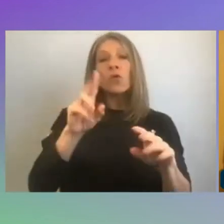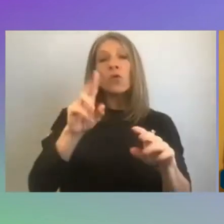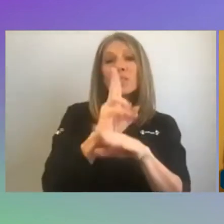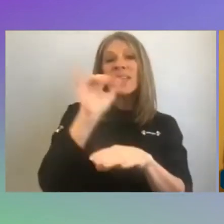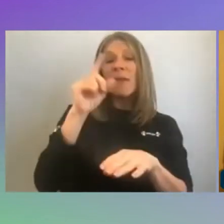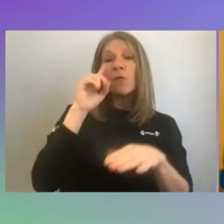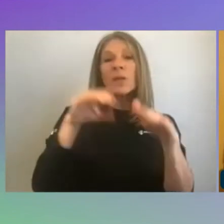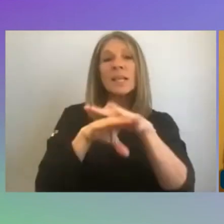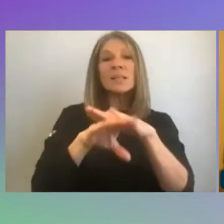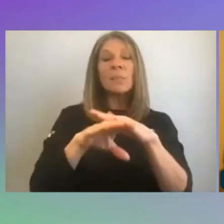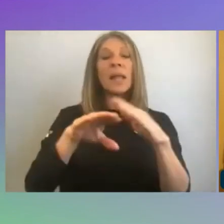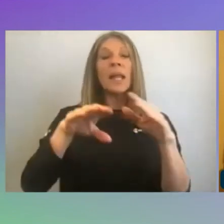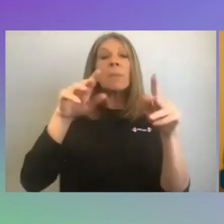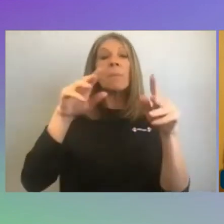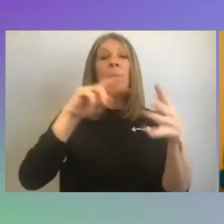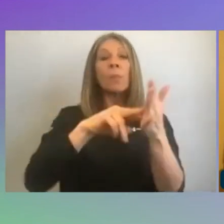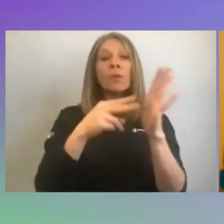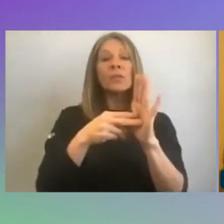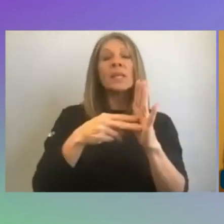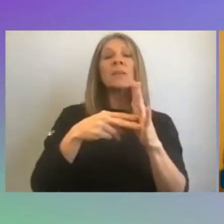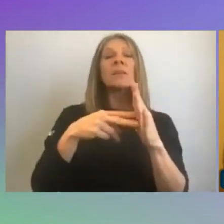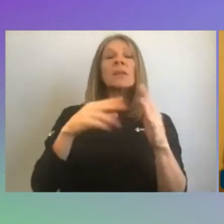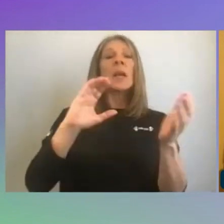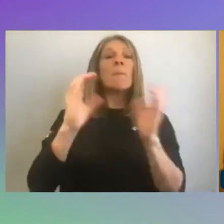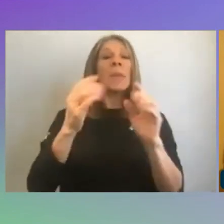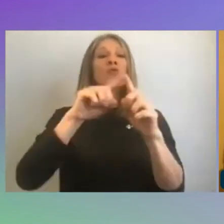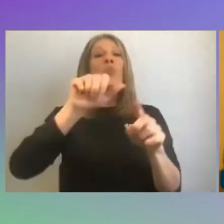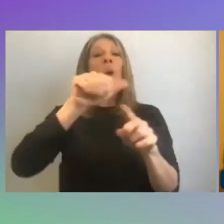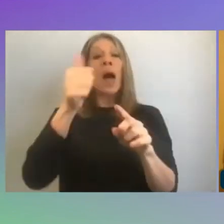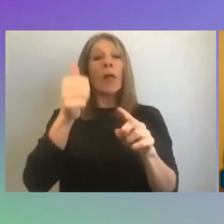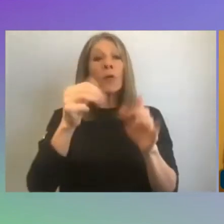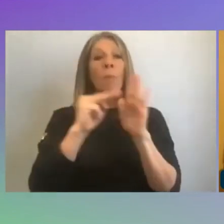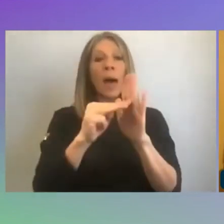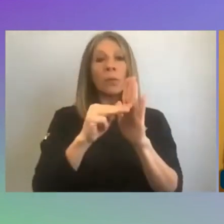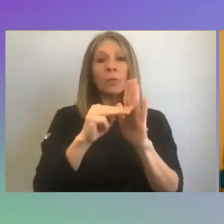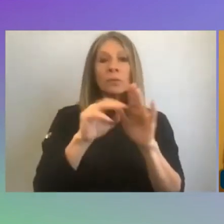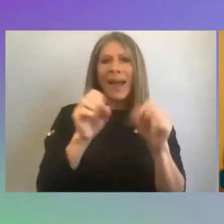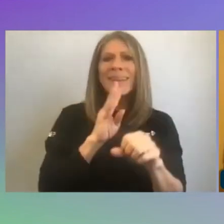in comparison to pre-training models? I can speak.